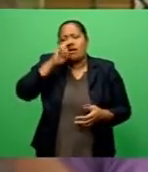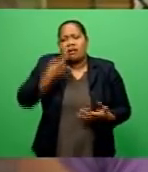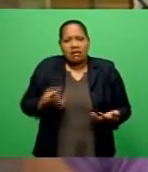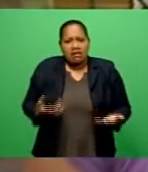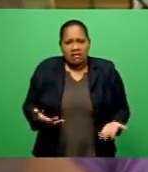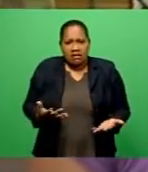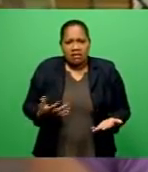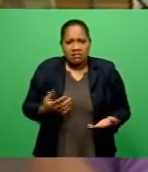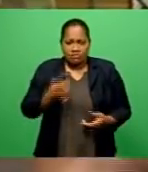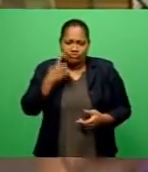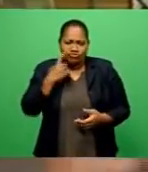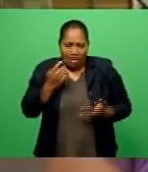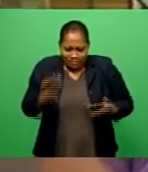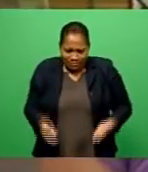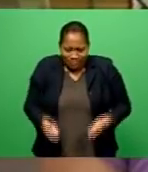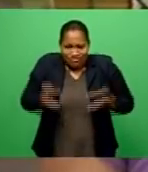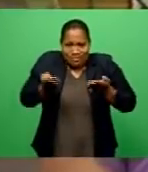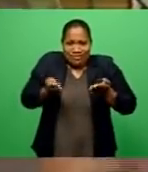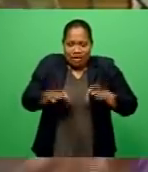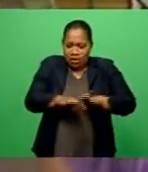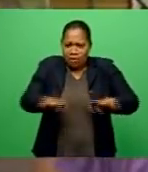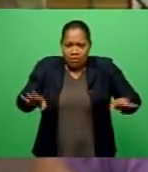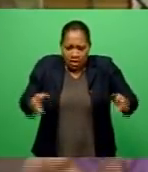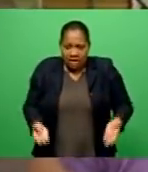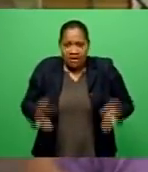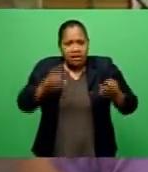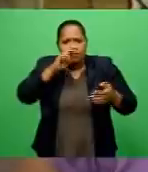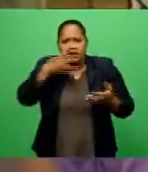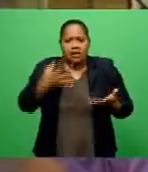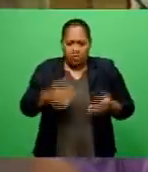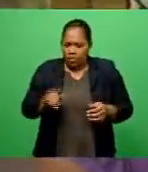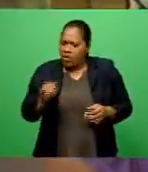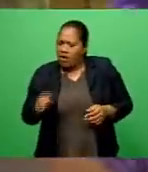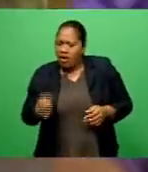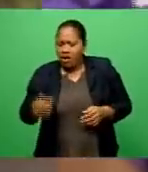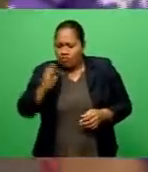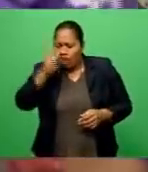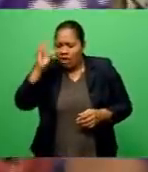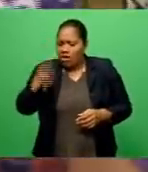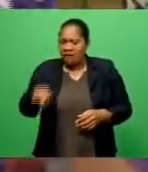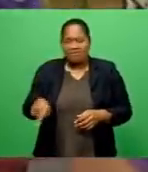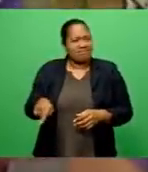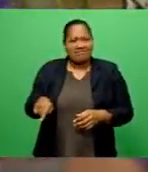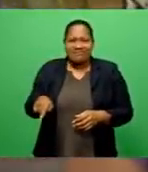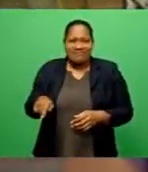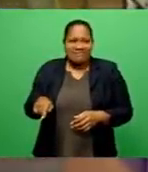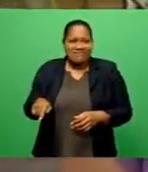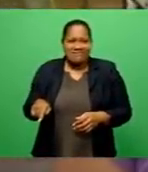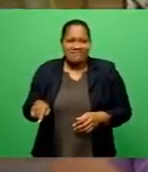And we call just husband, wake up, he did not wake up.